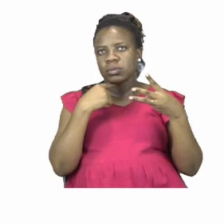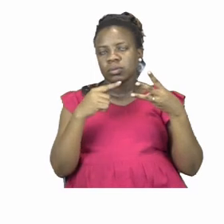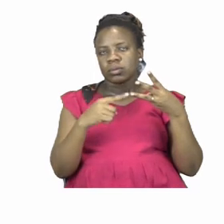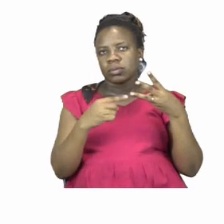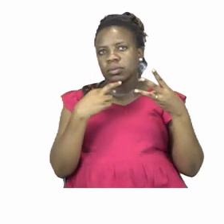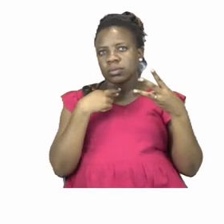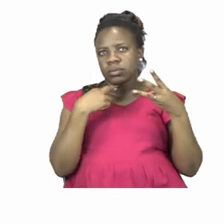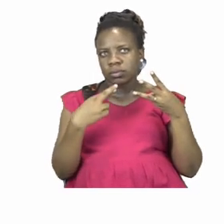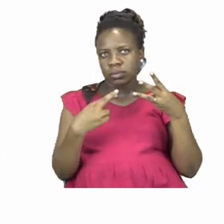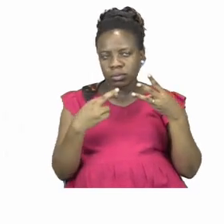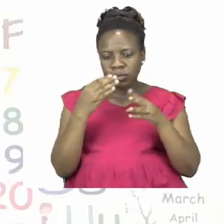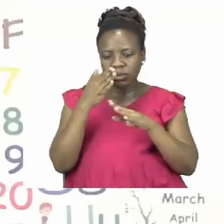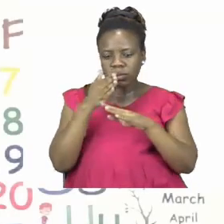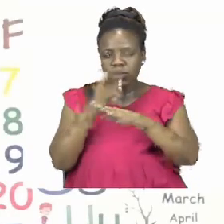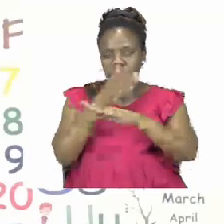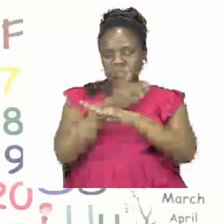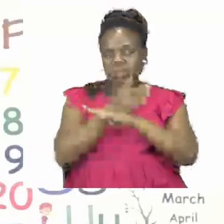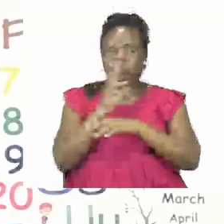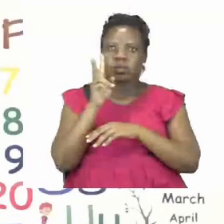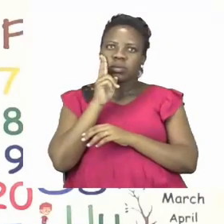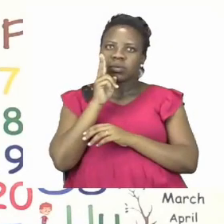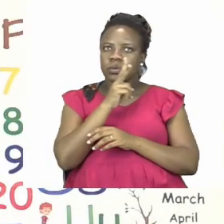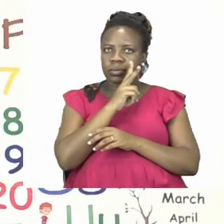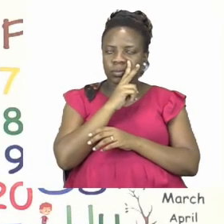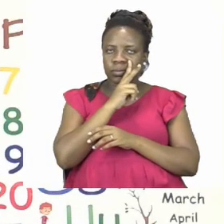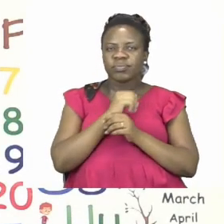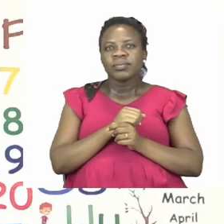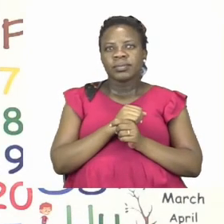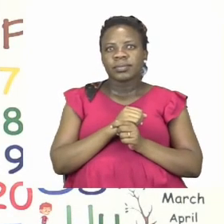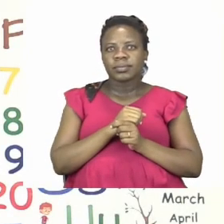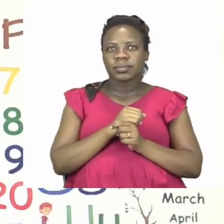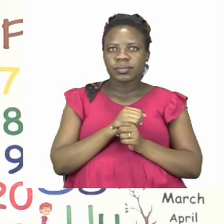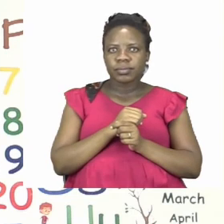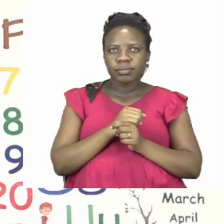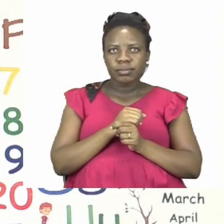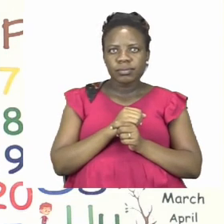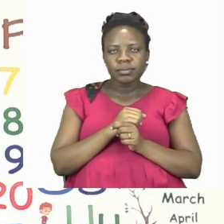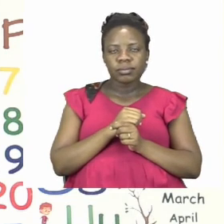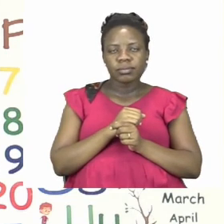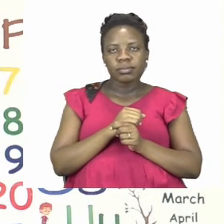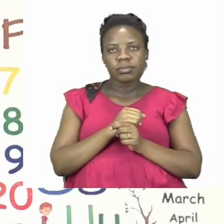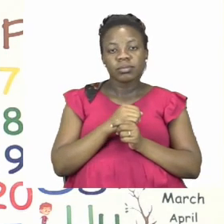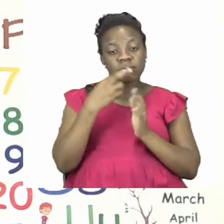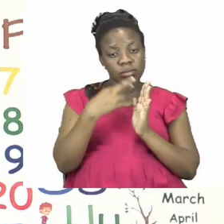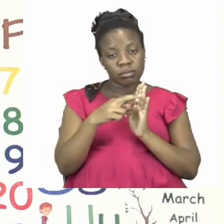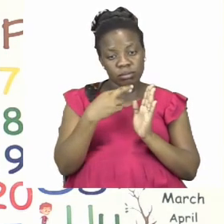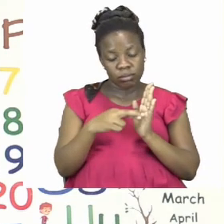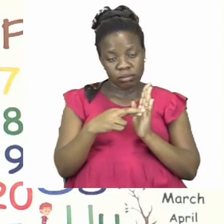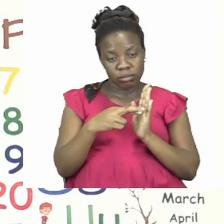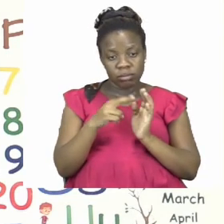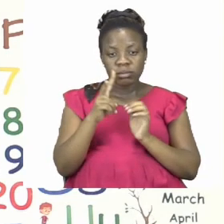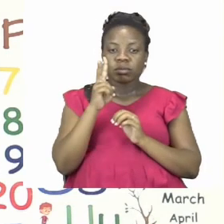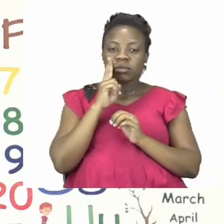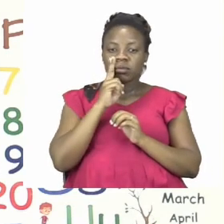you some examples on the board. Now, the basic rule is that we add ing. That is